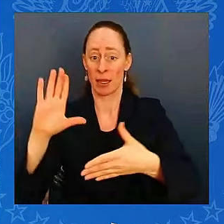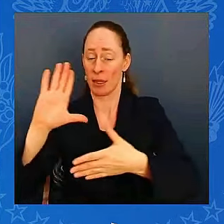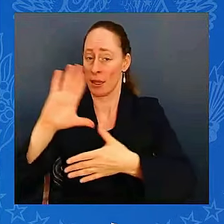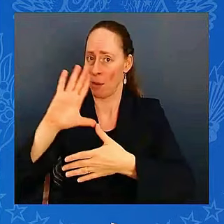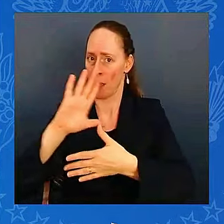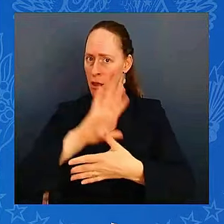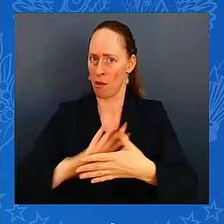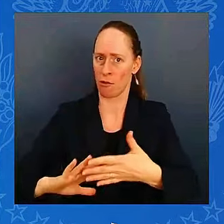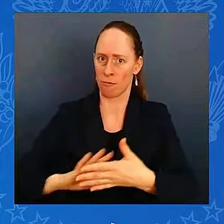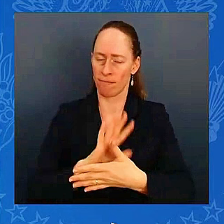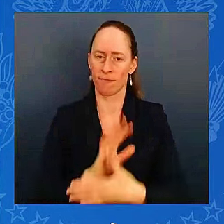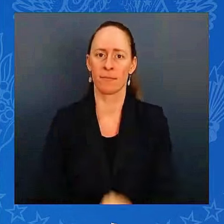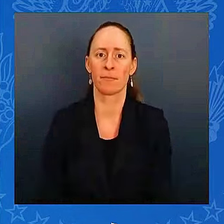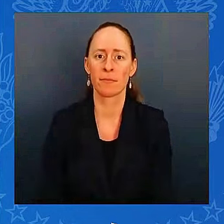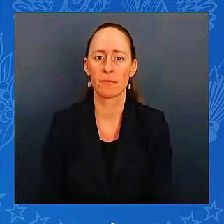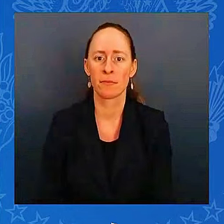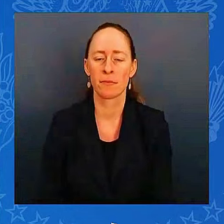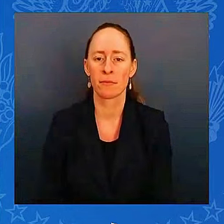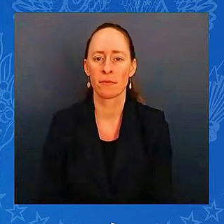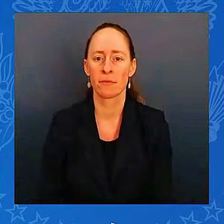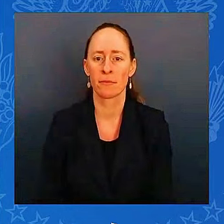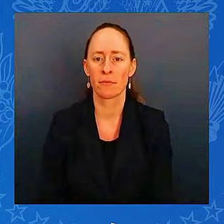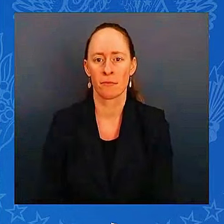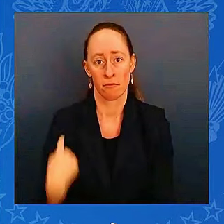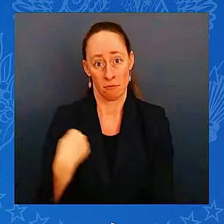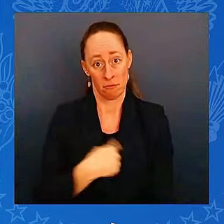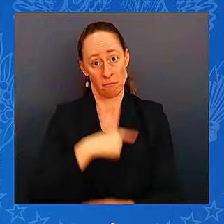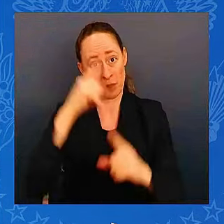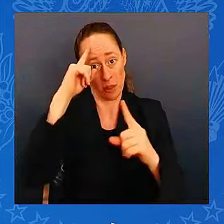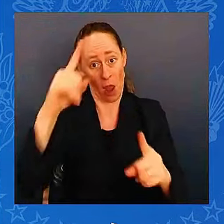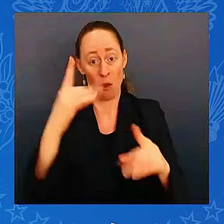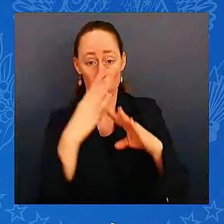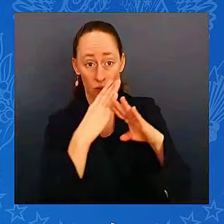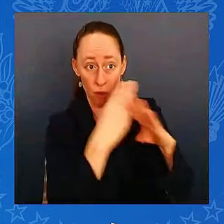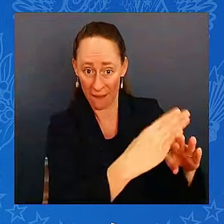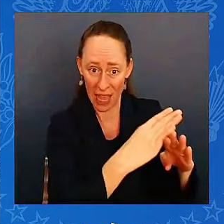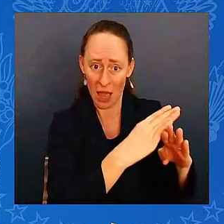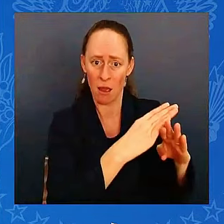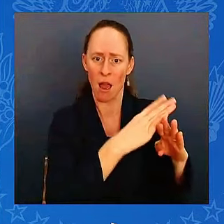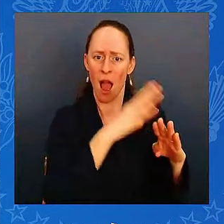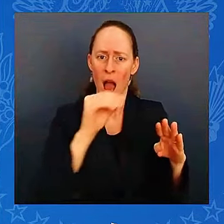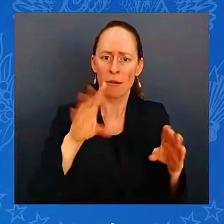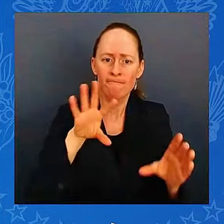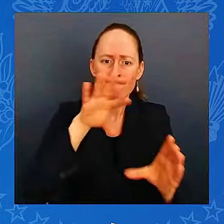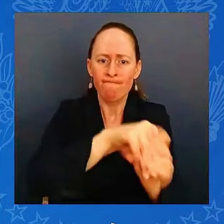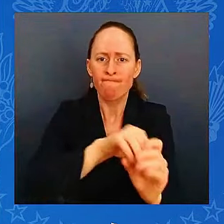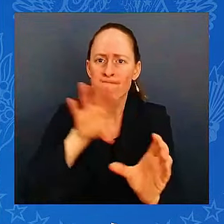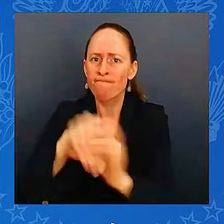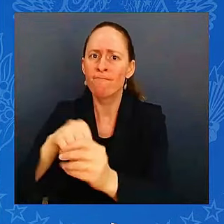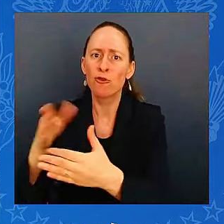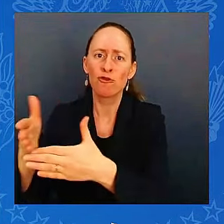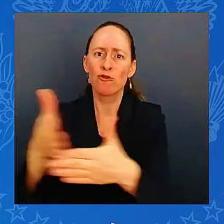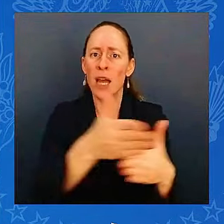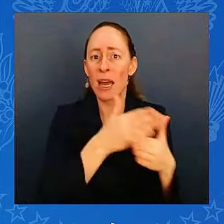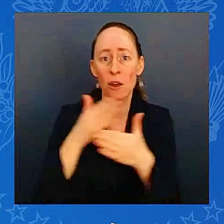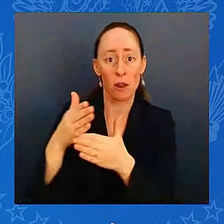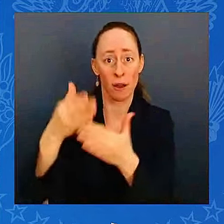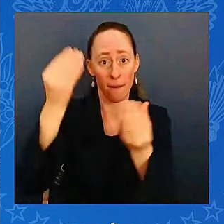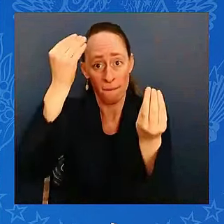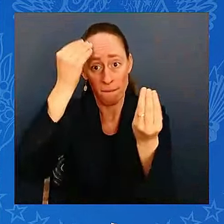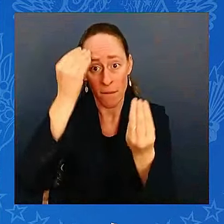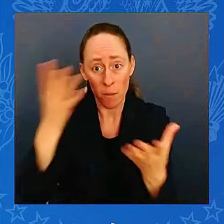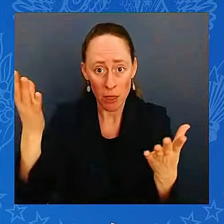formula, both inside and outside national borders. I welcome President Biden's proposal